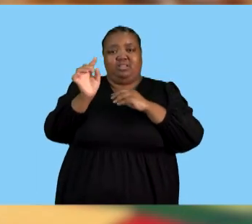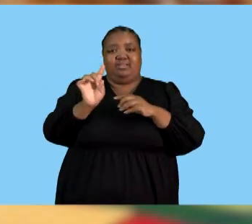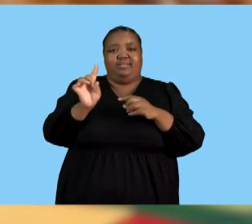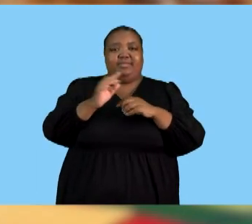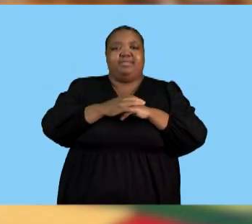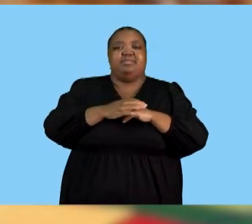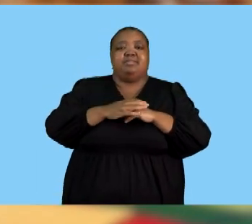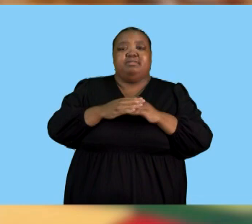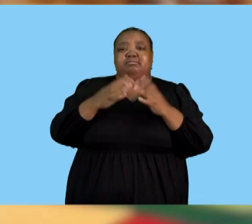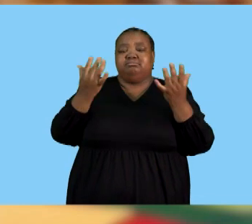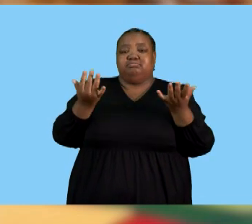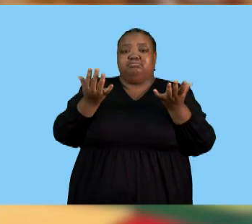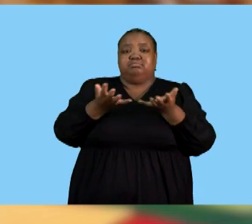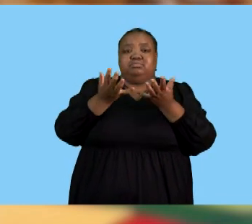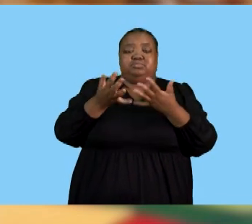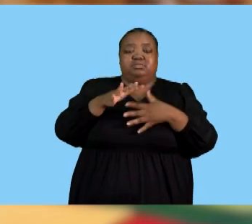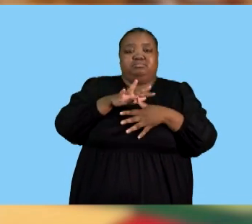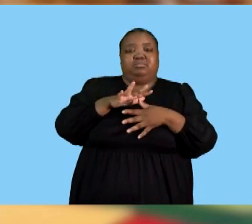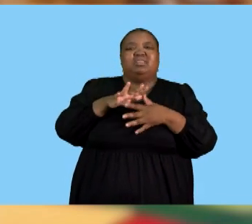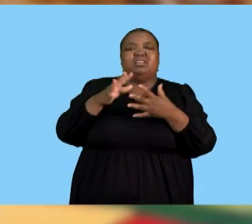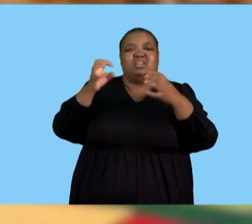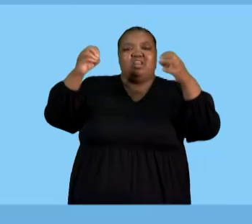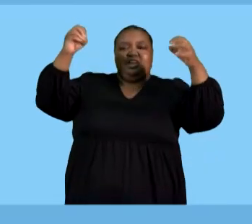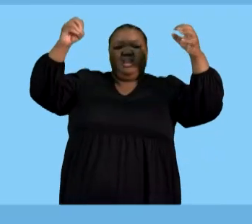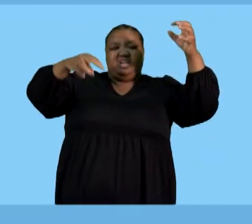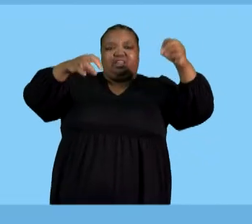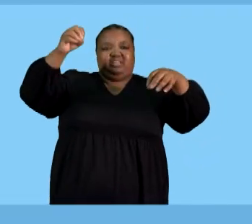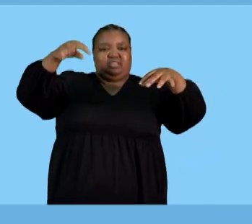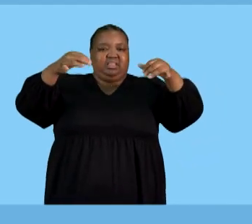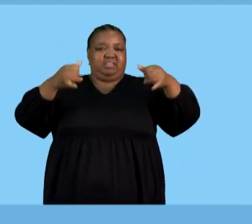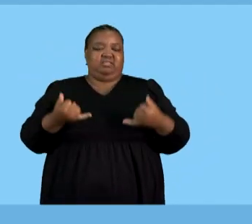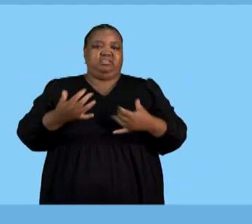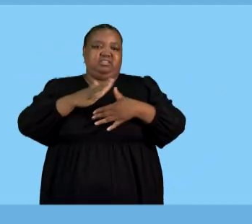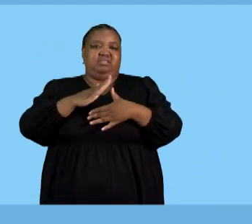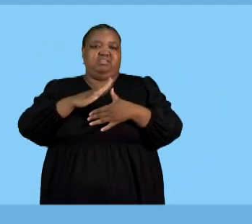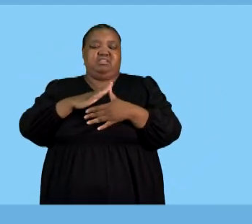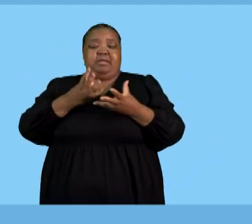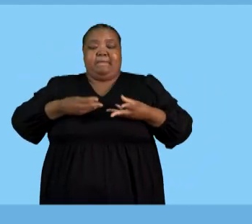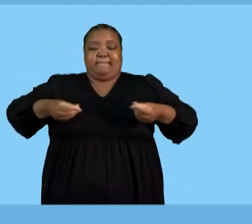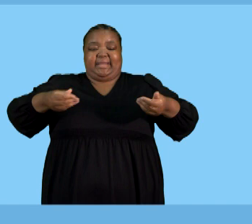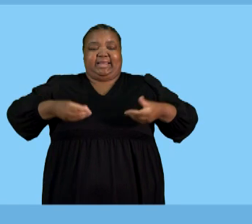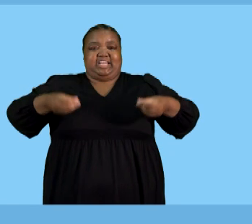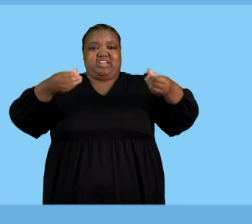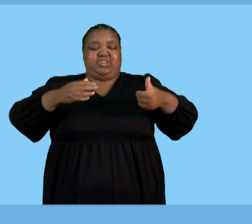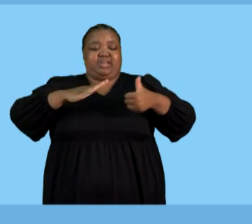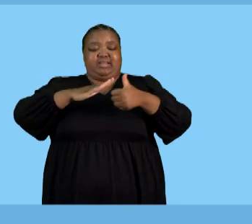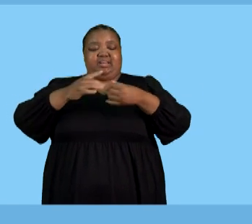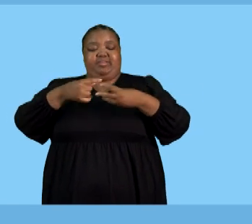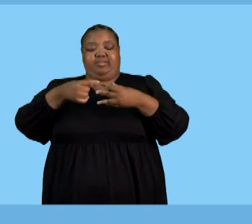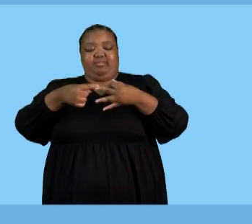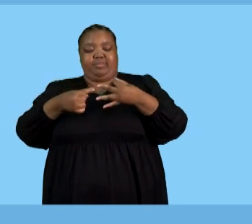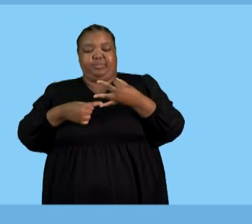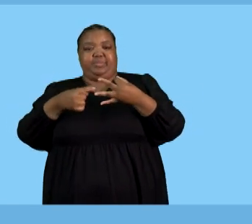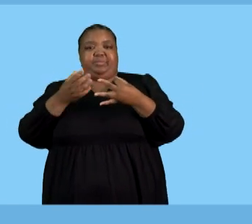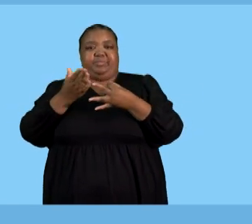at the main idea being the reflection of light, and then firstly we discussed the types of materials that they can either